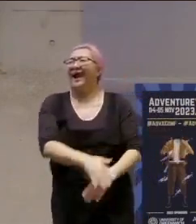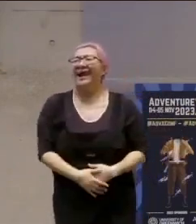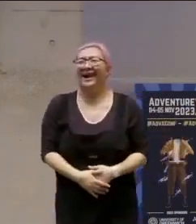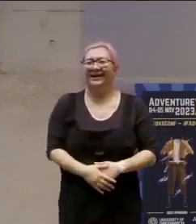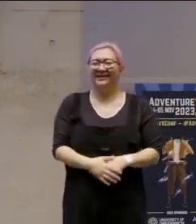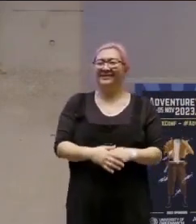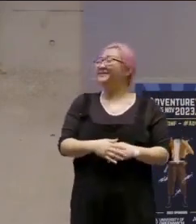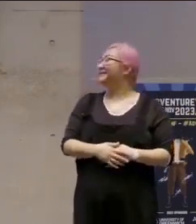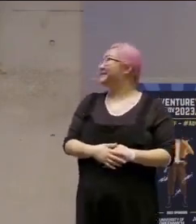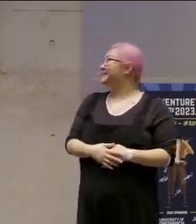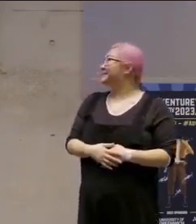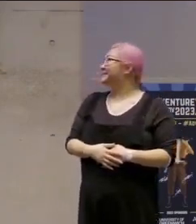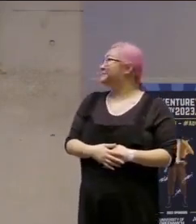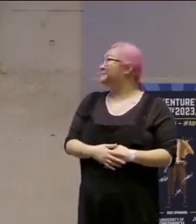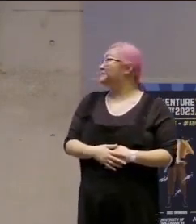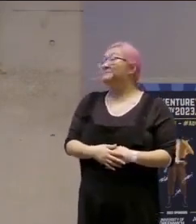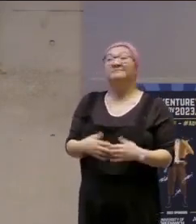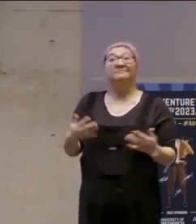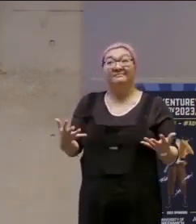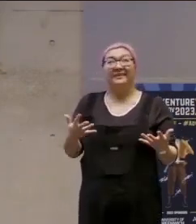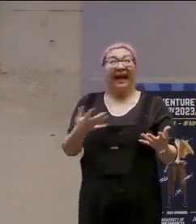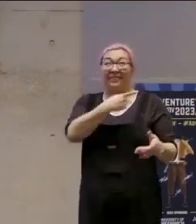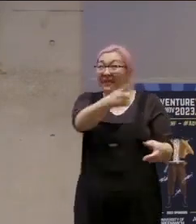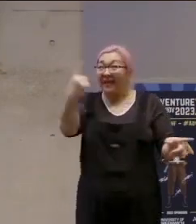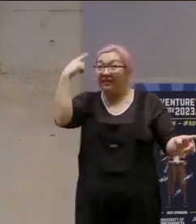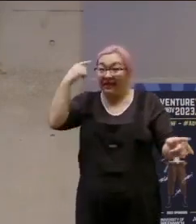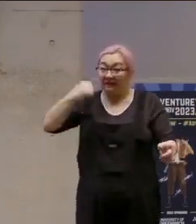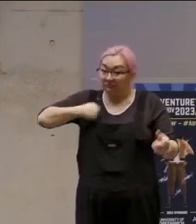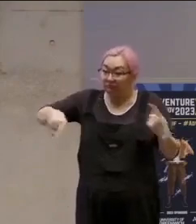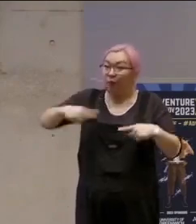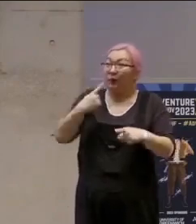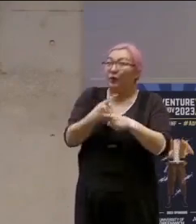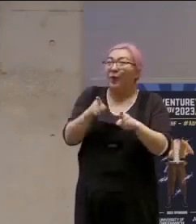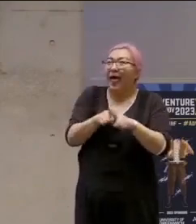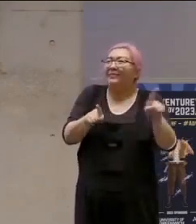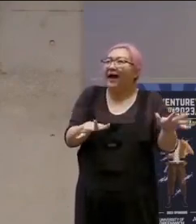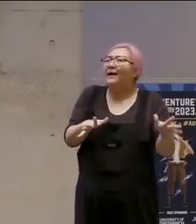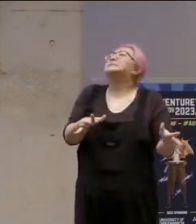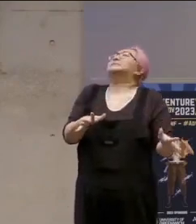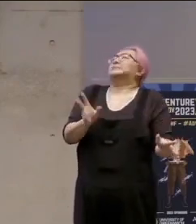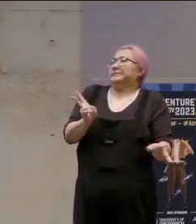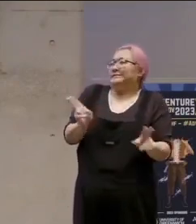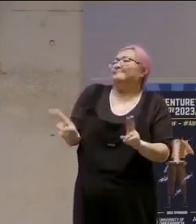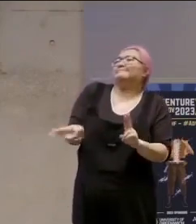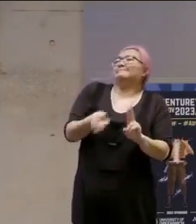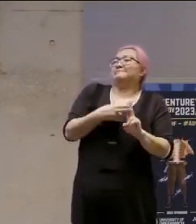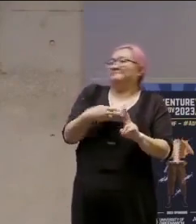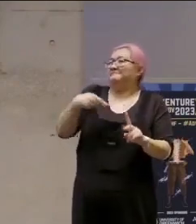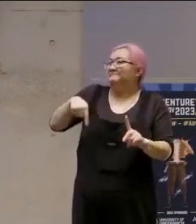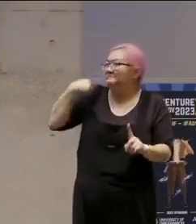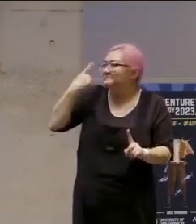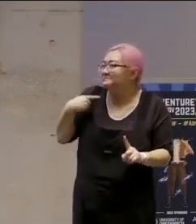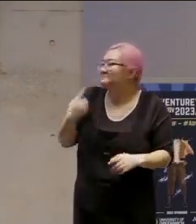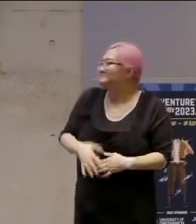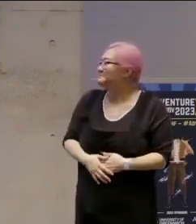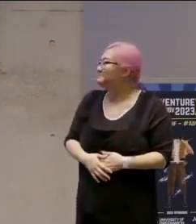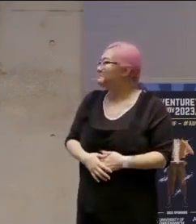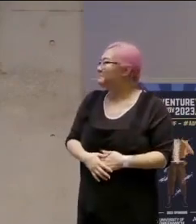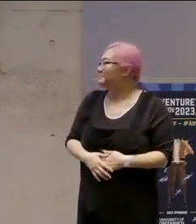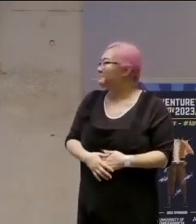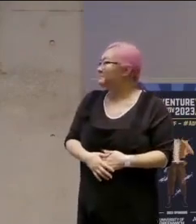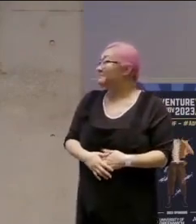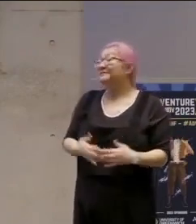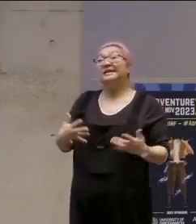mean? And there's a way that we speak. Again, so MLE, Multicultural London English, right? It's like a mix of